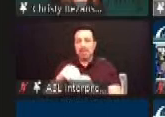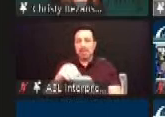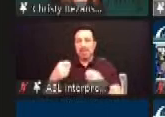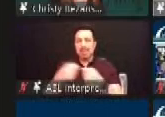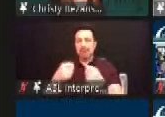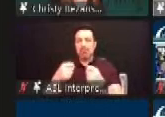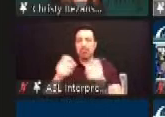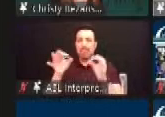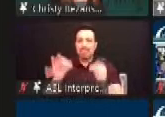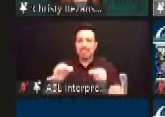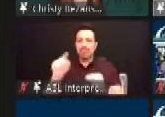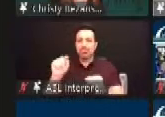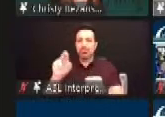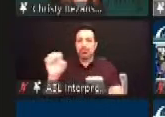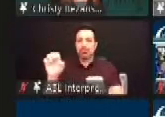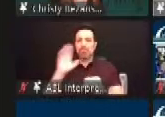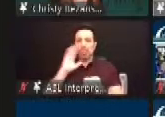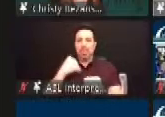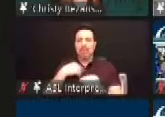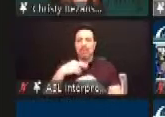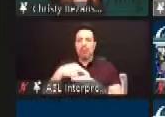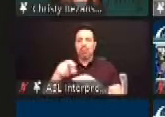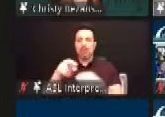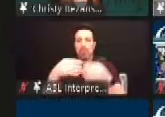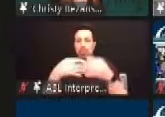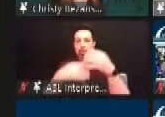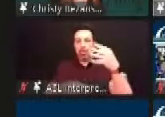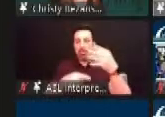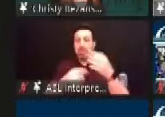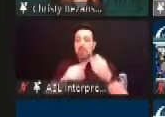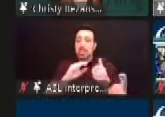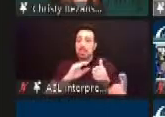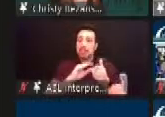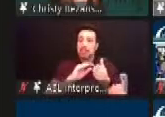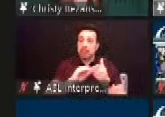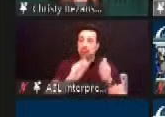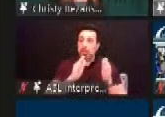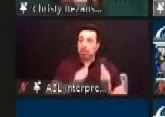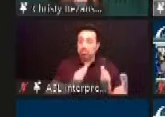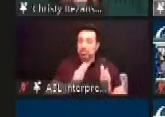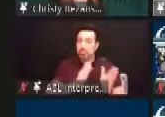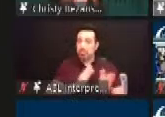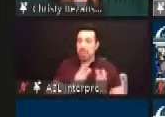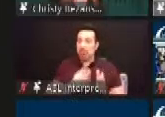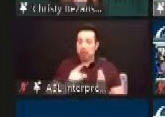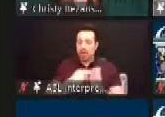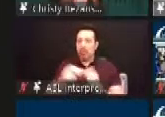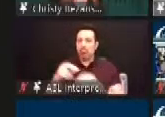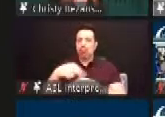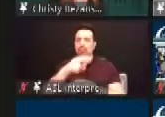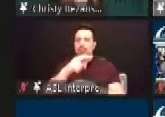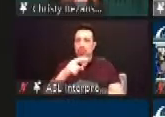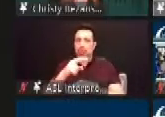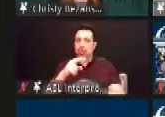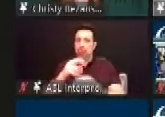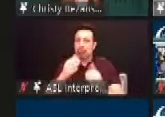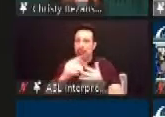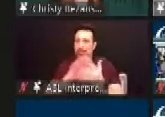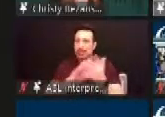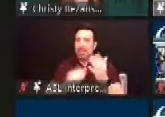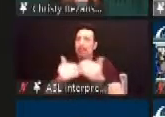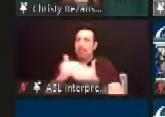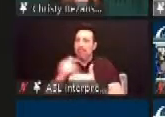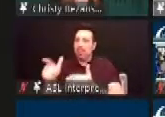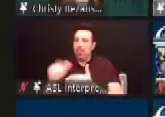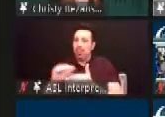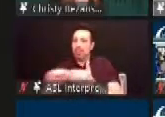a referral form that the discharge planner could make a referral to those services before that person is discharged, and be